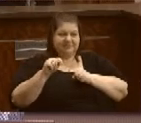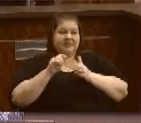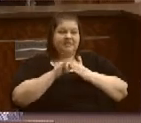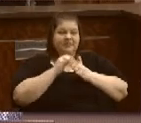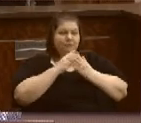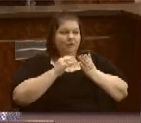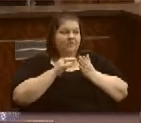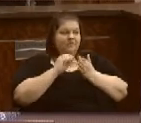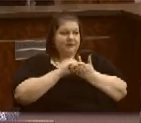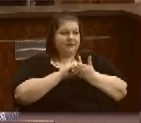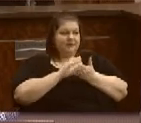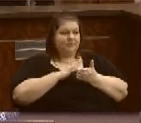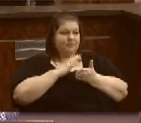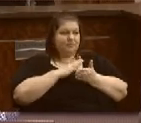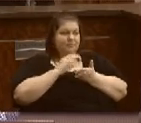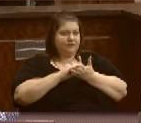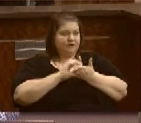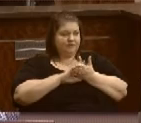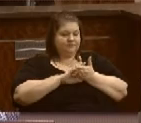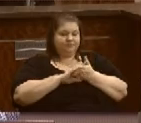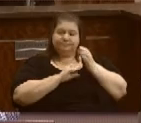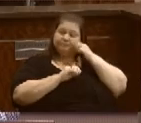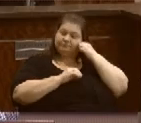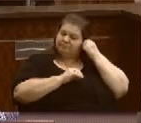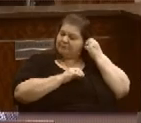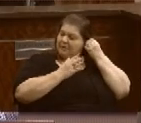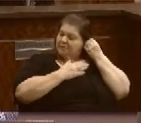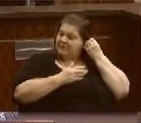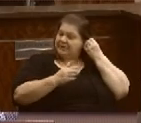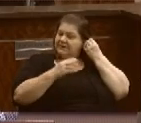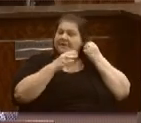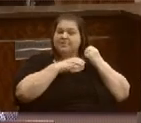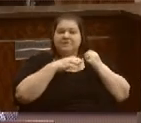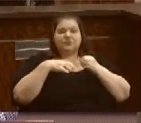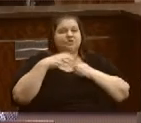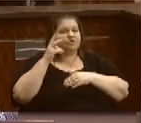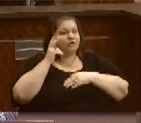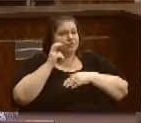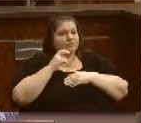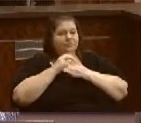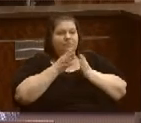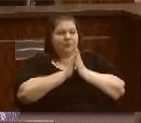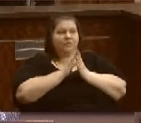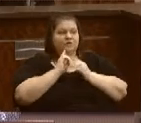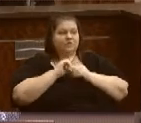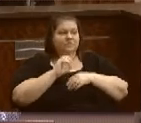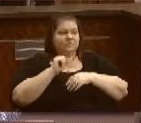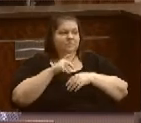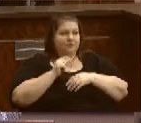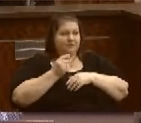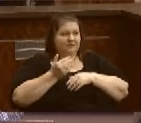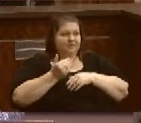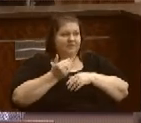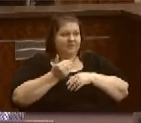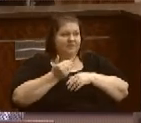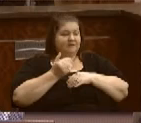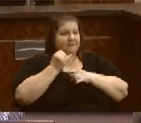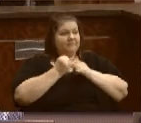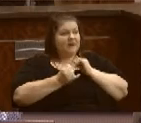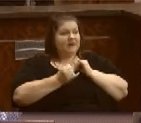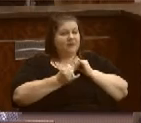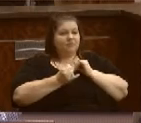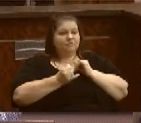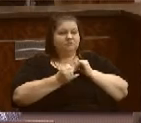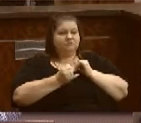official record. The Planning Commission heard the request at their September 15th, 2015 meeting. File contains